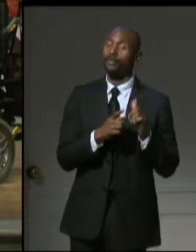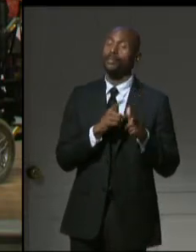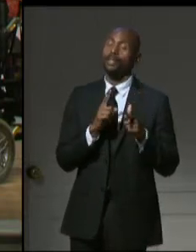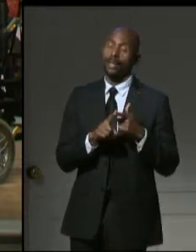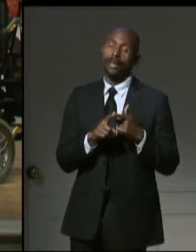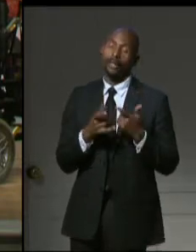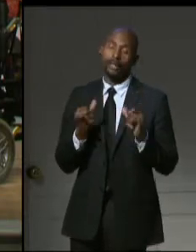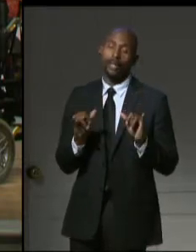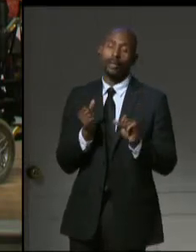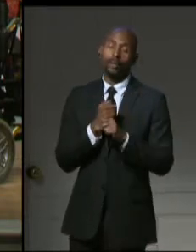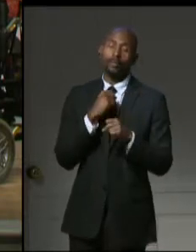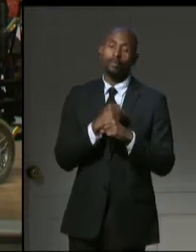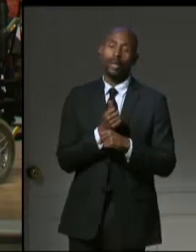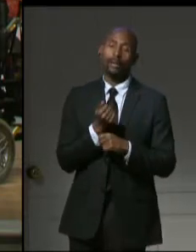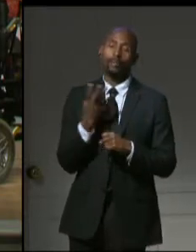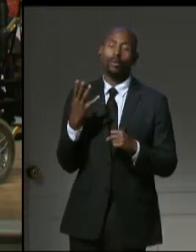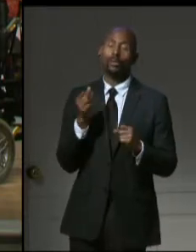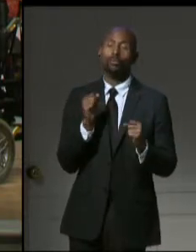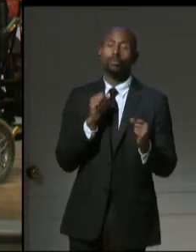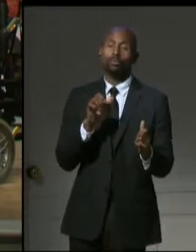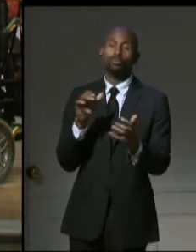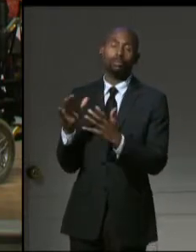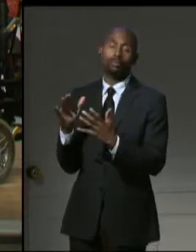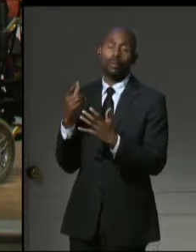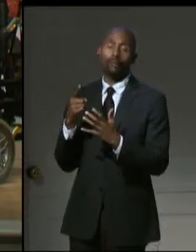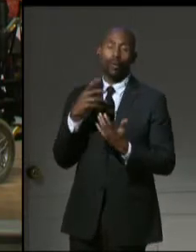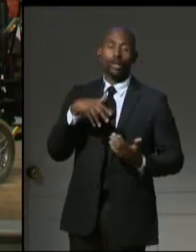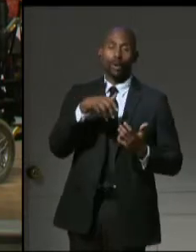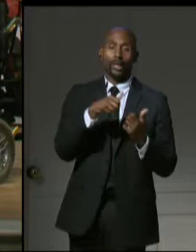multiple ways to interact with it.